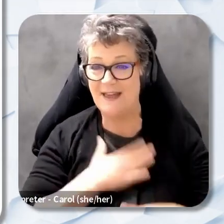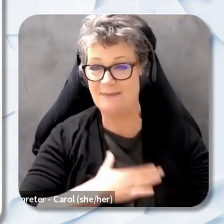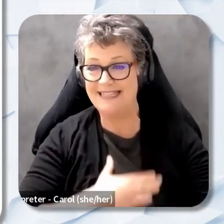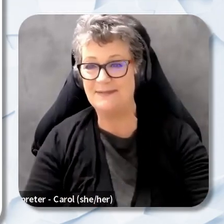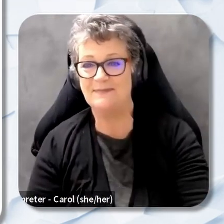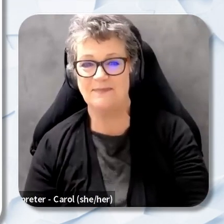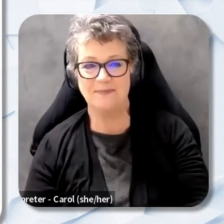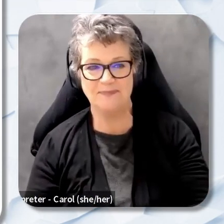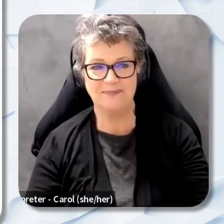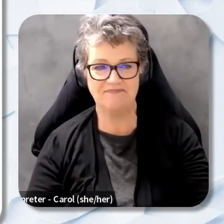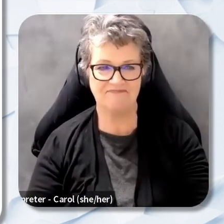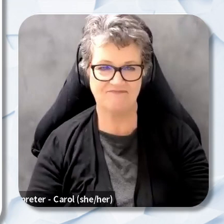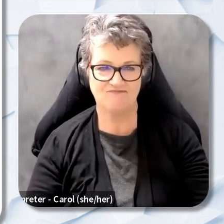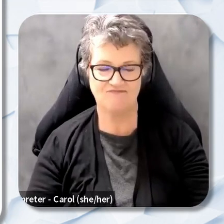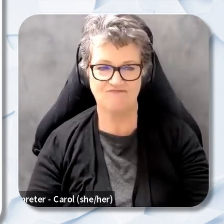please.